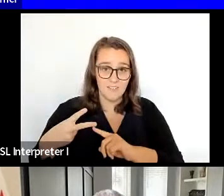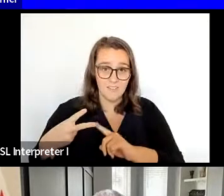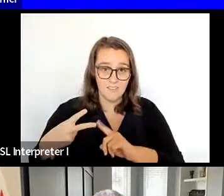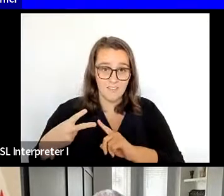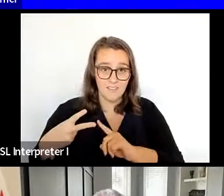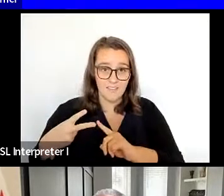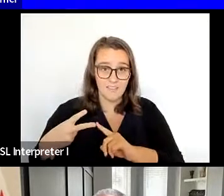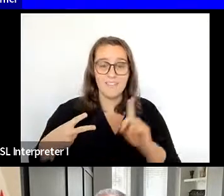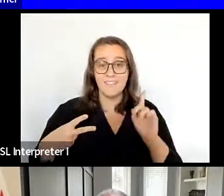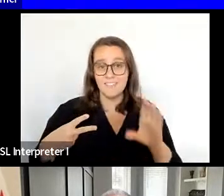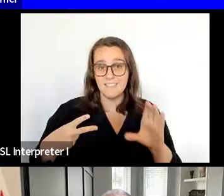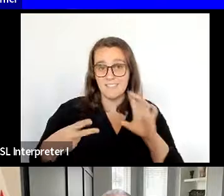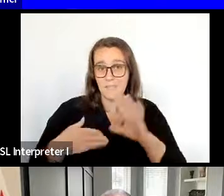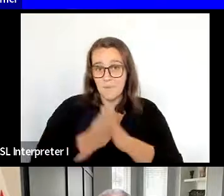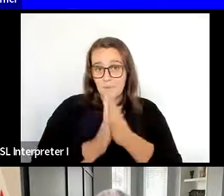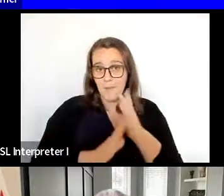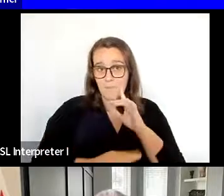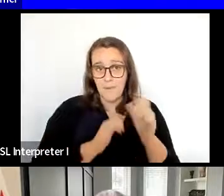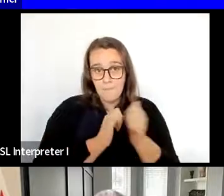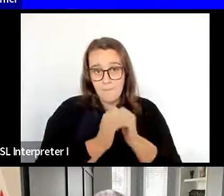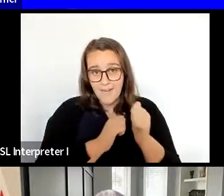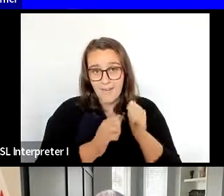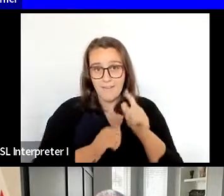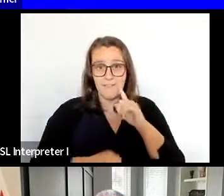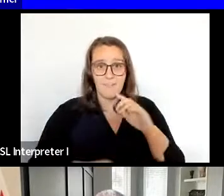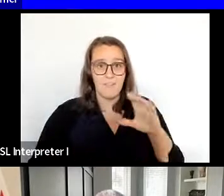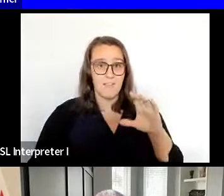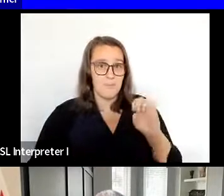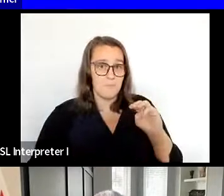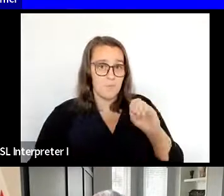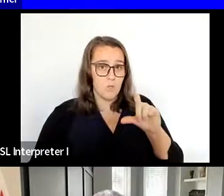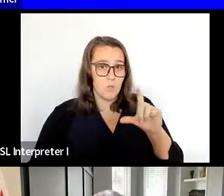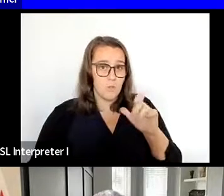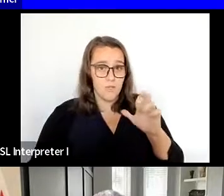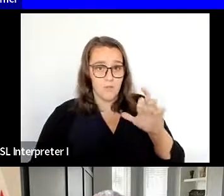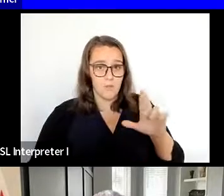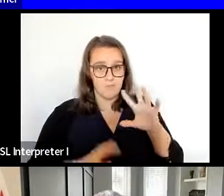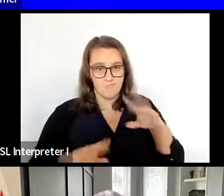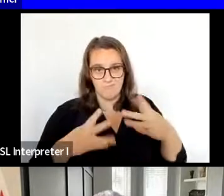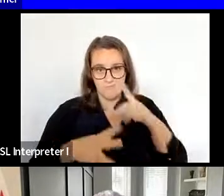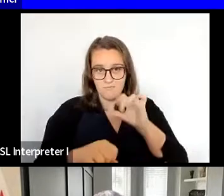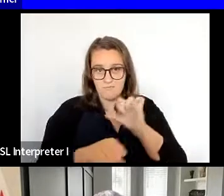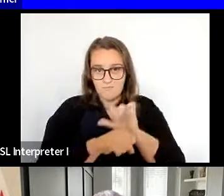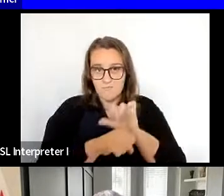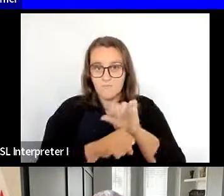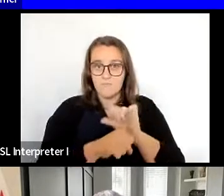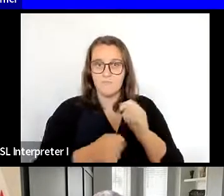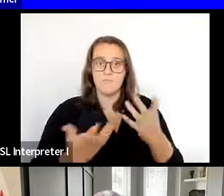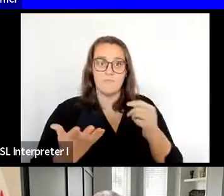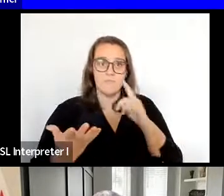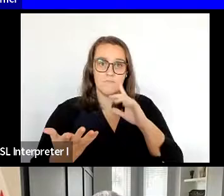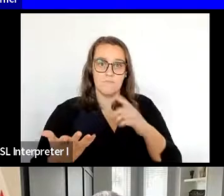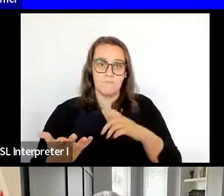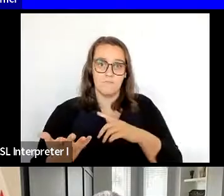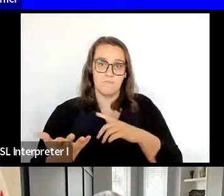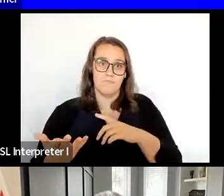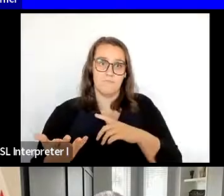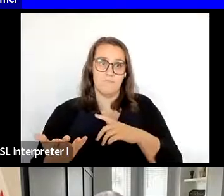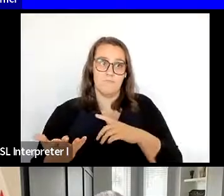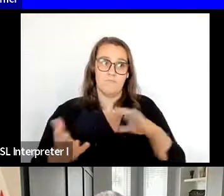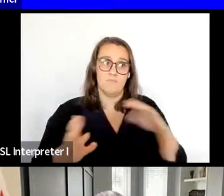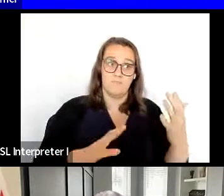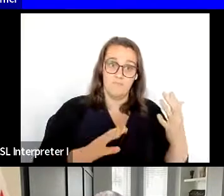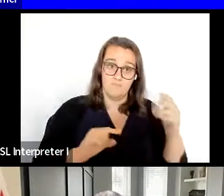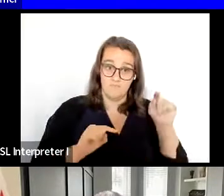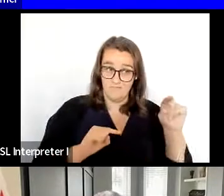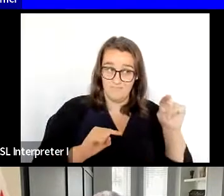district a competitive employer as it pertains to the largest employer, one of the largest employers in DC, which